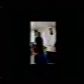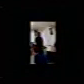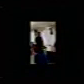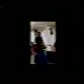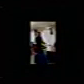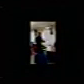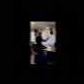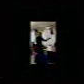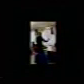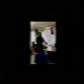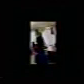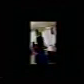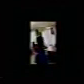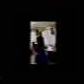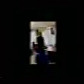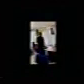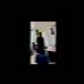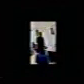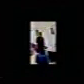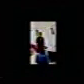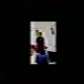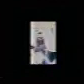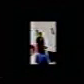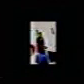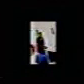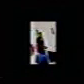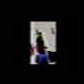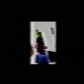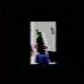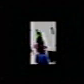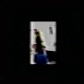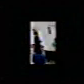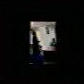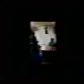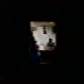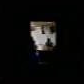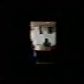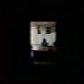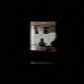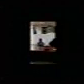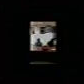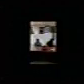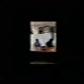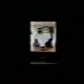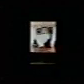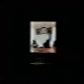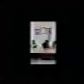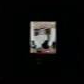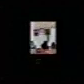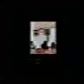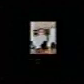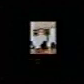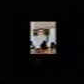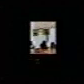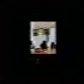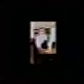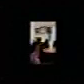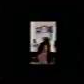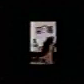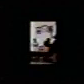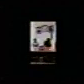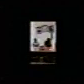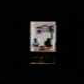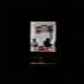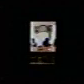on top of all your problems, because God himself, the God of peace, shall put Satan under your